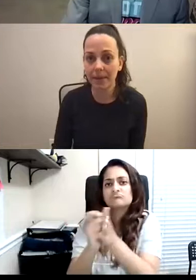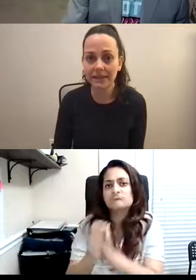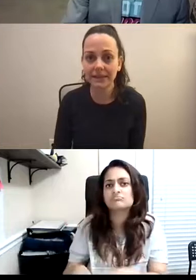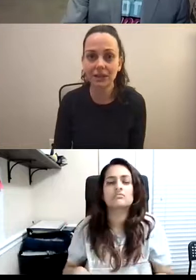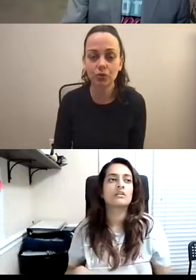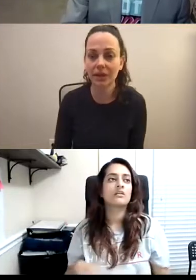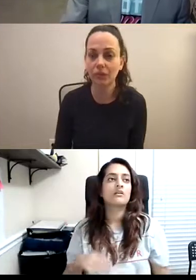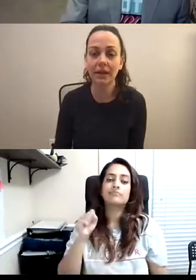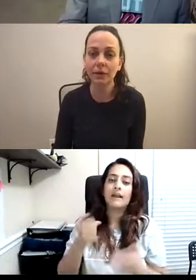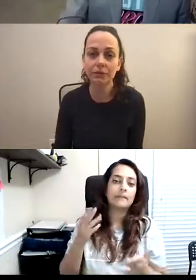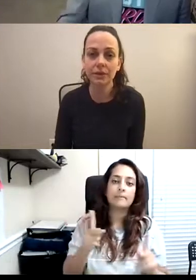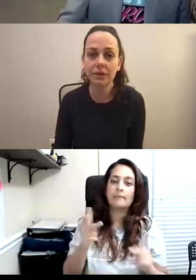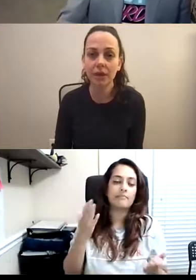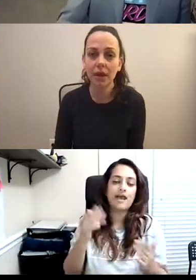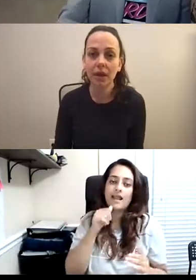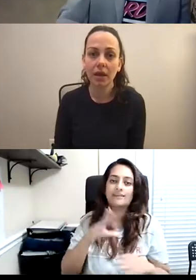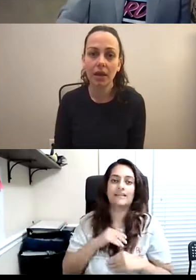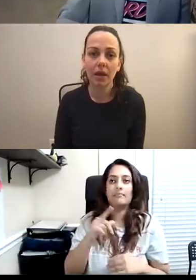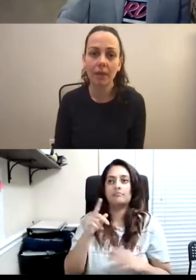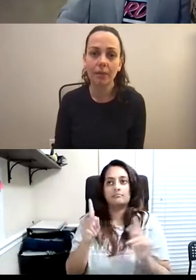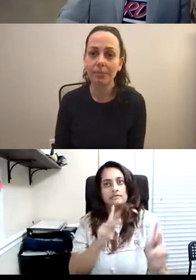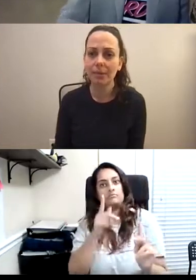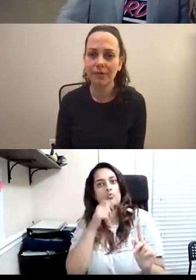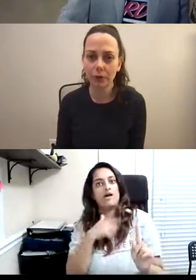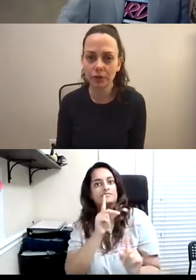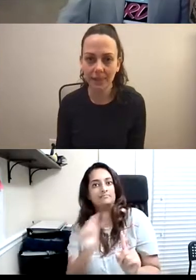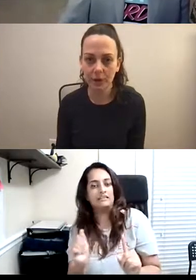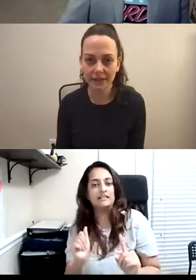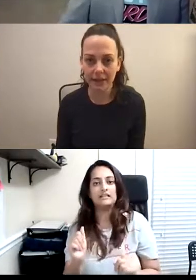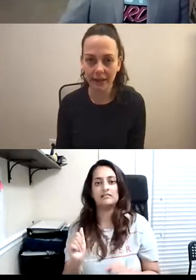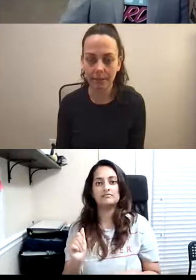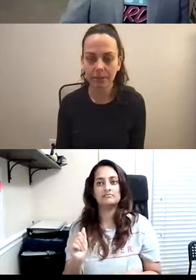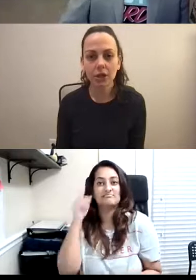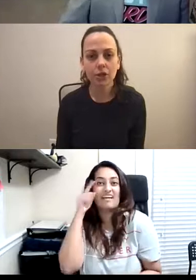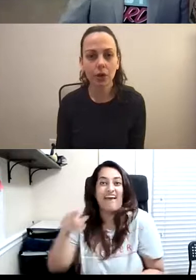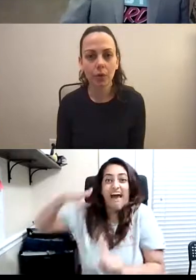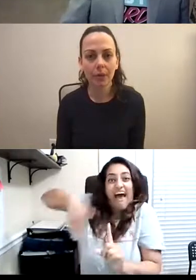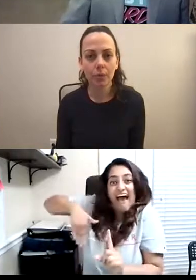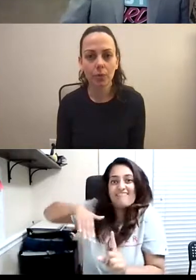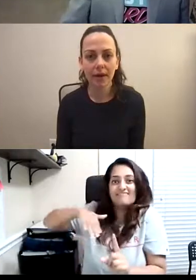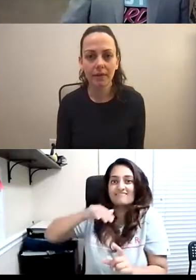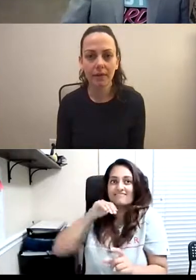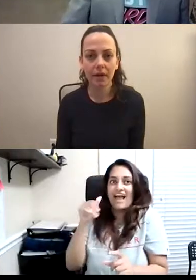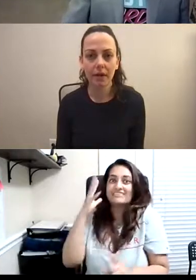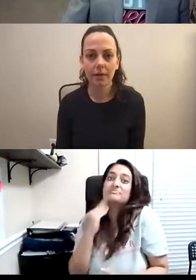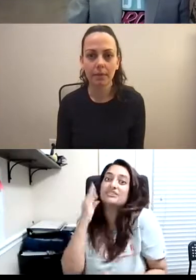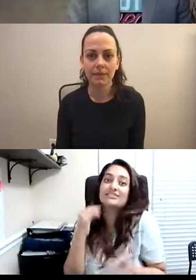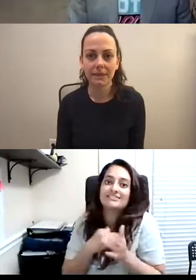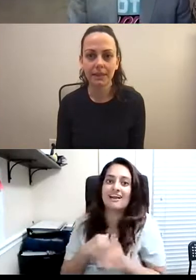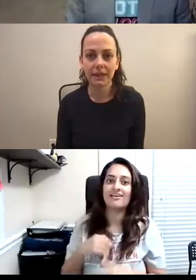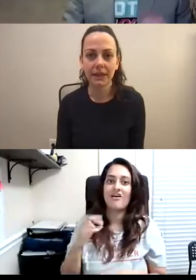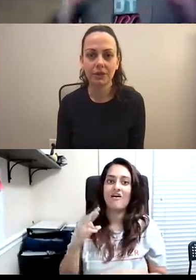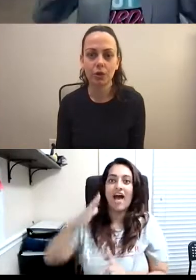my message. We can write notes. And people have their phones on them all the time. So people who